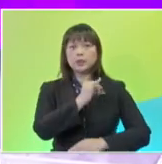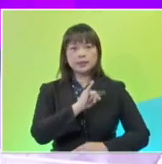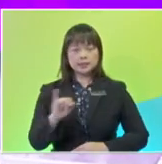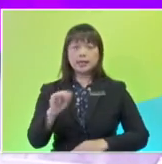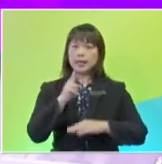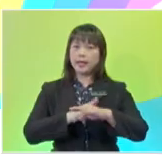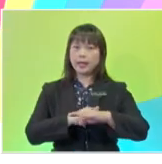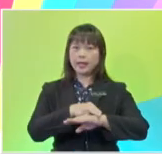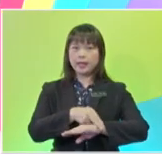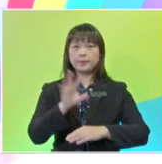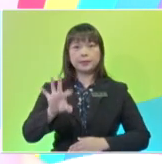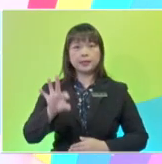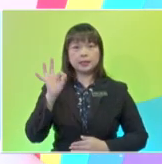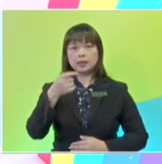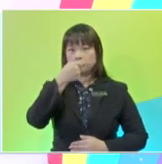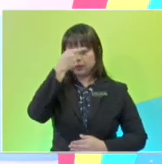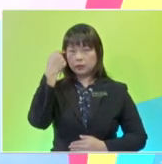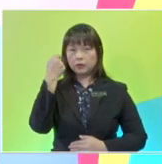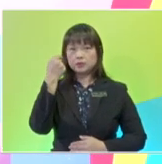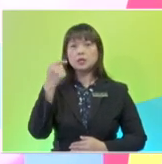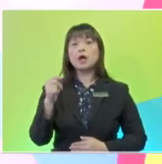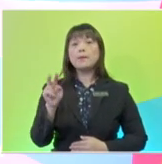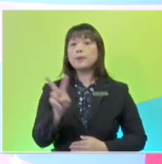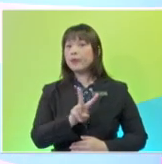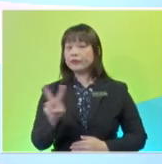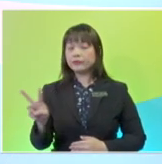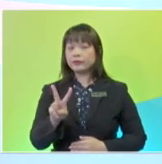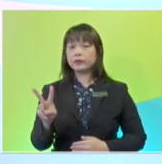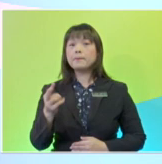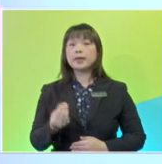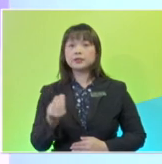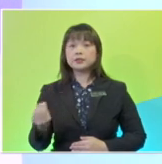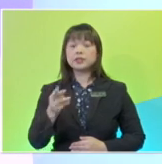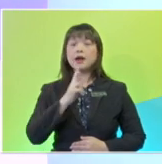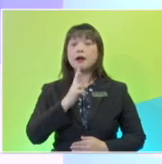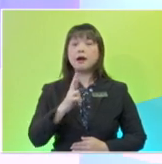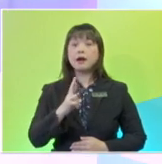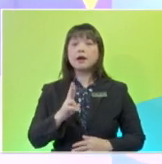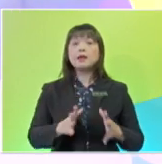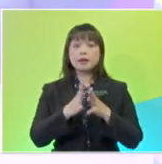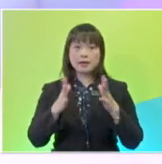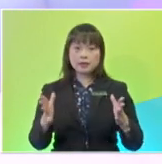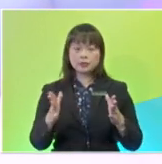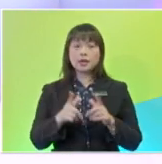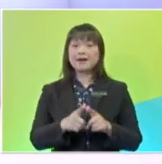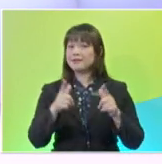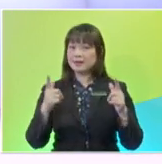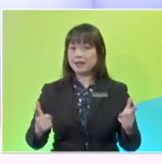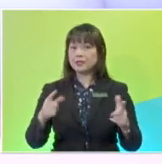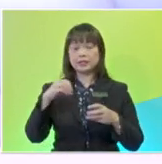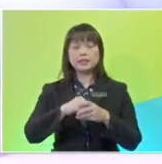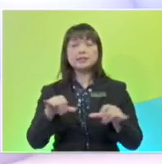because both goji berries and the red dates are large in size and they have different shapes. So it is